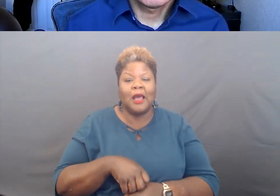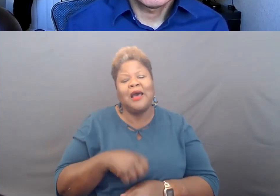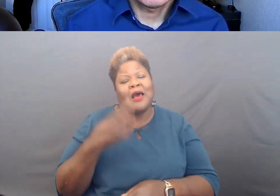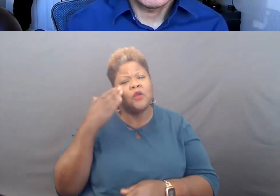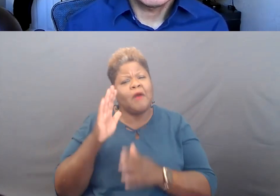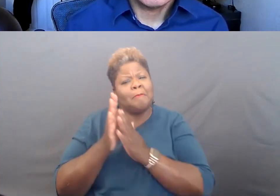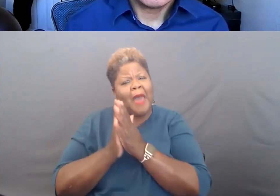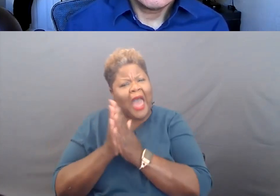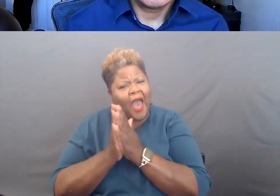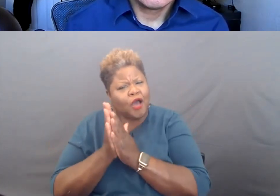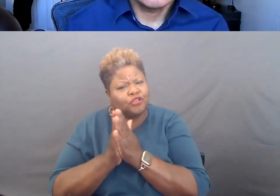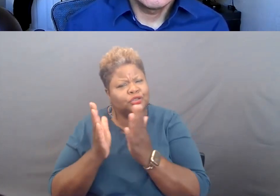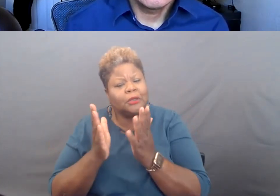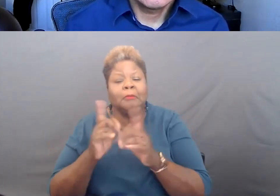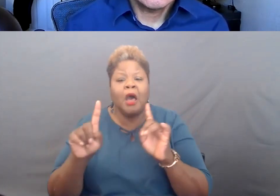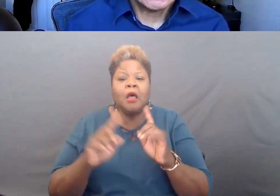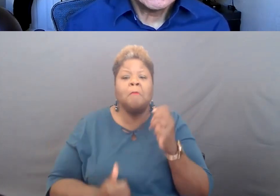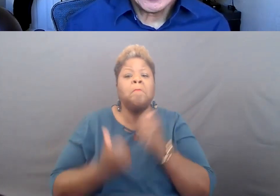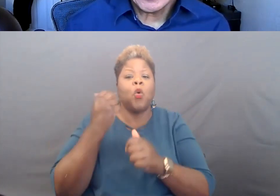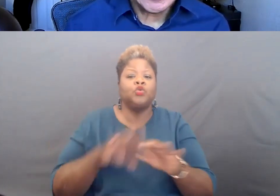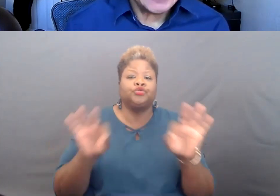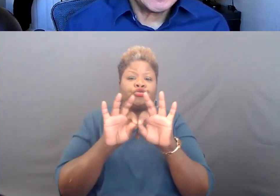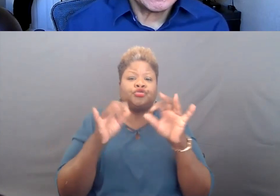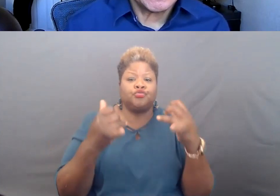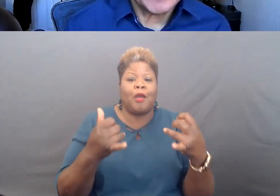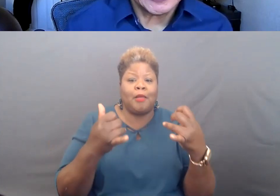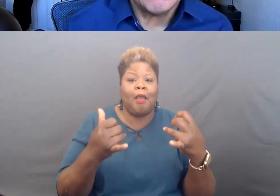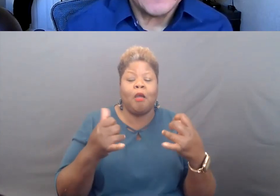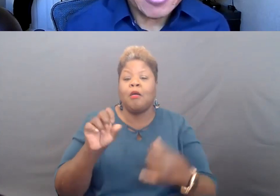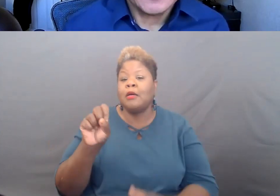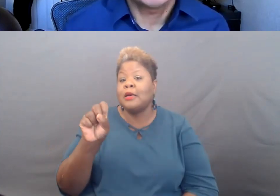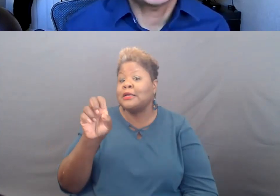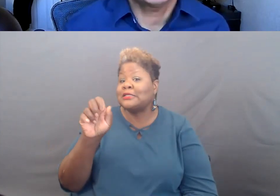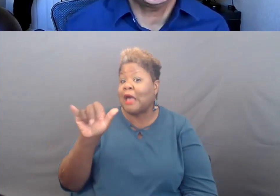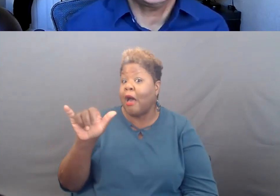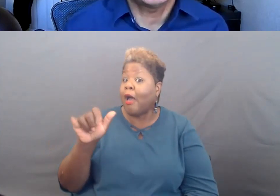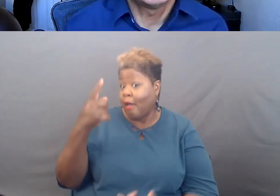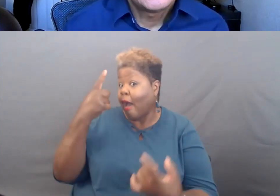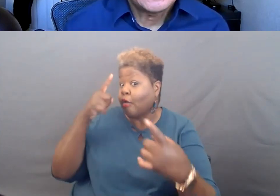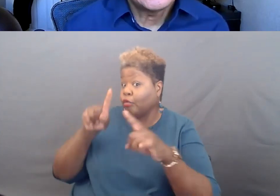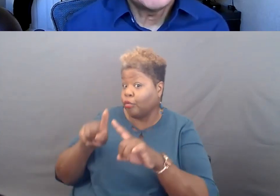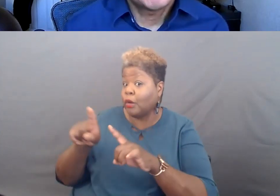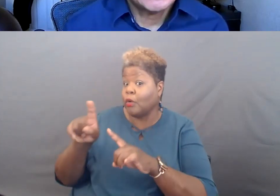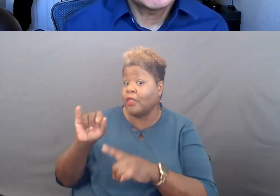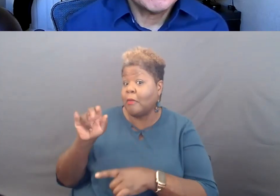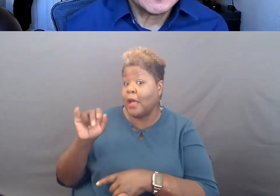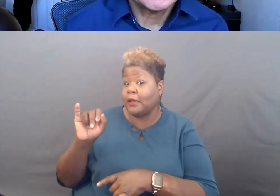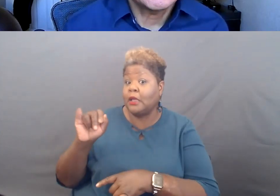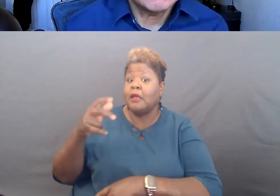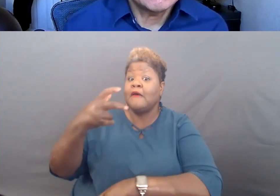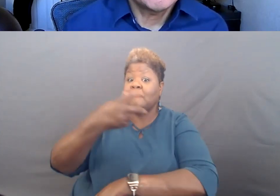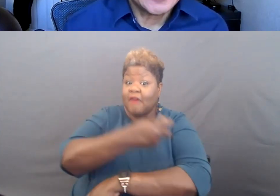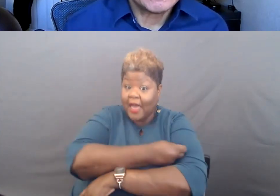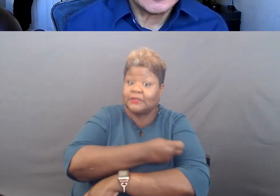I think it's just the most urgent right now. I have to agree with Amani. Vaccines and